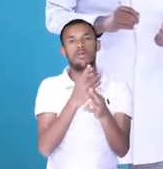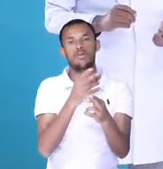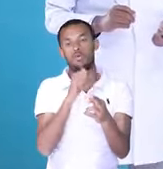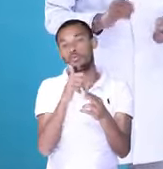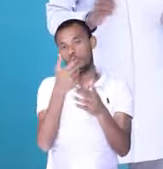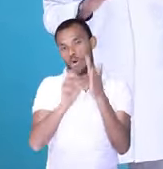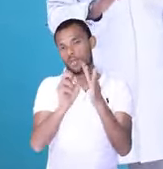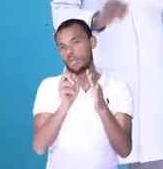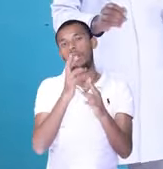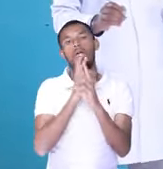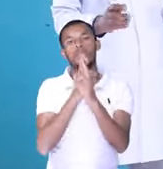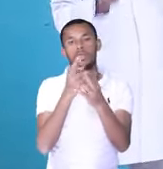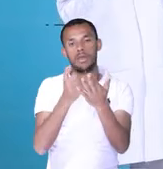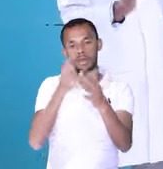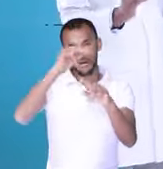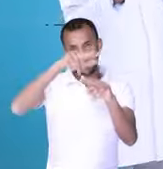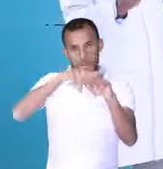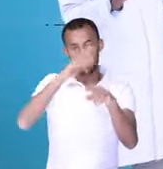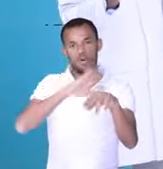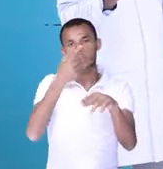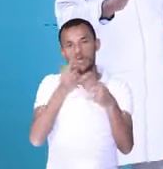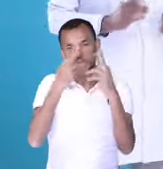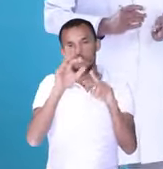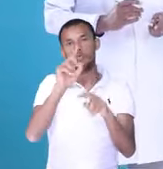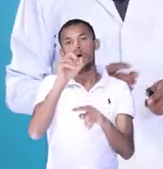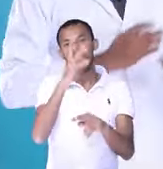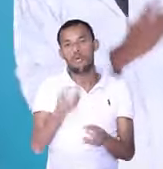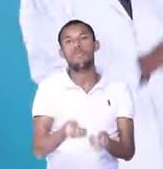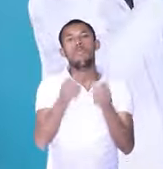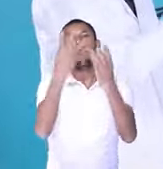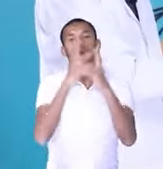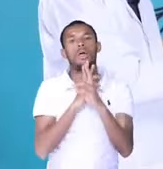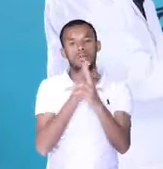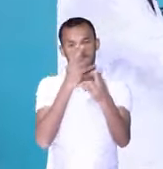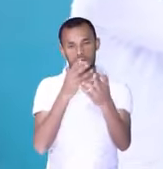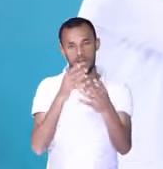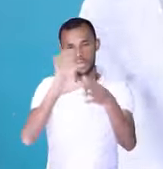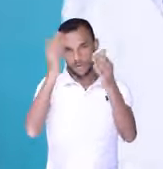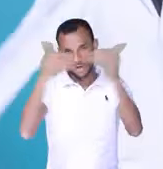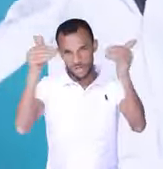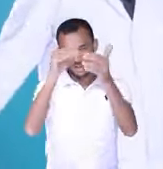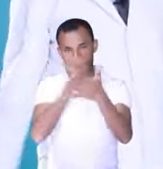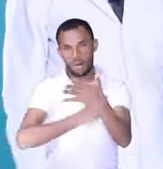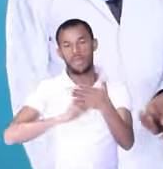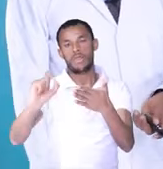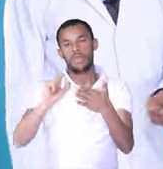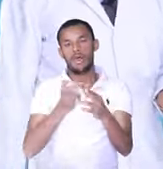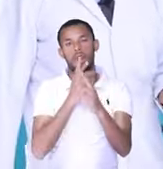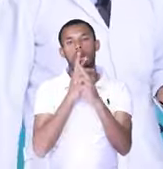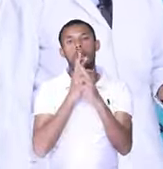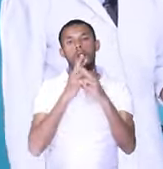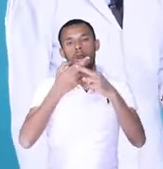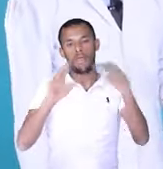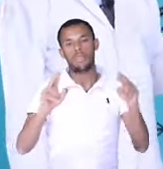products. Rate depends on the concentration of one or more reactants. An equation that right with rate is known as rate equation.